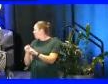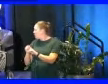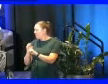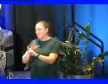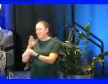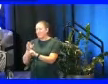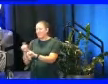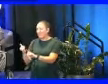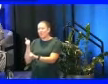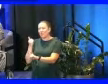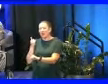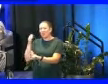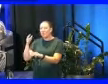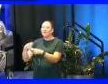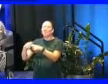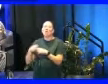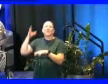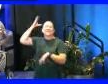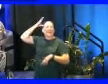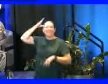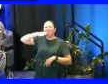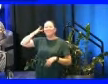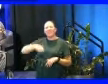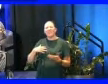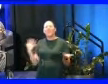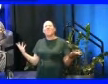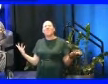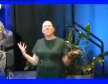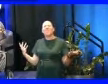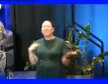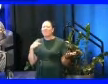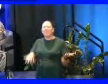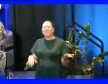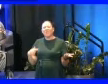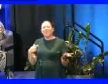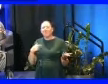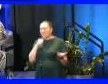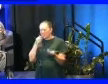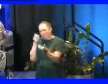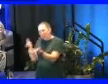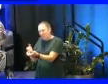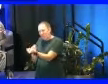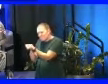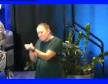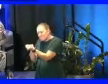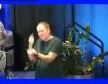never called me dad, and it bothered me. I wasn't there for him, plain and simple. I was running